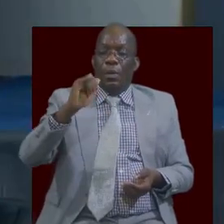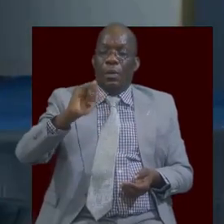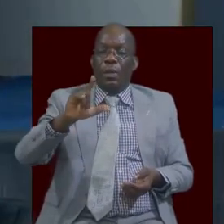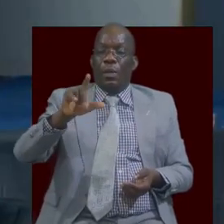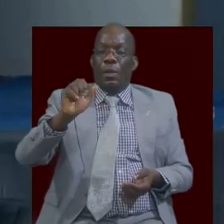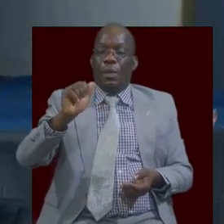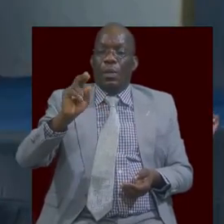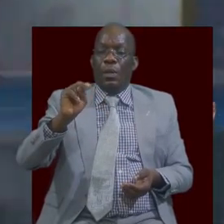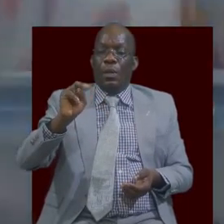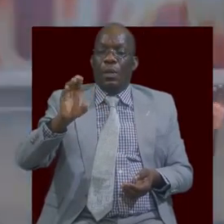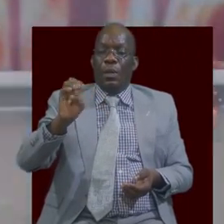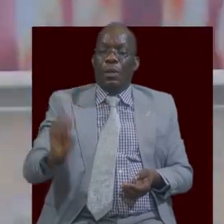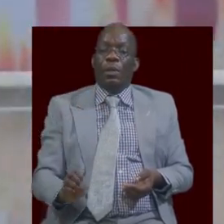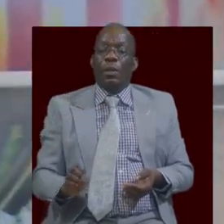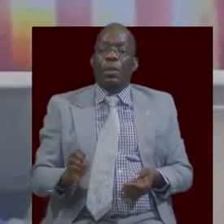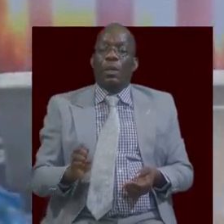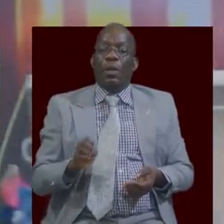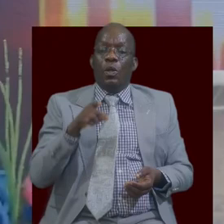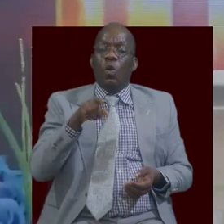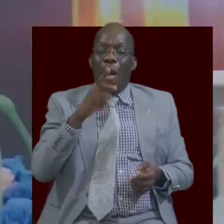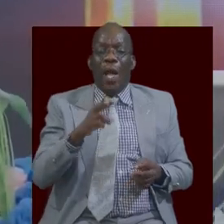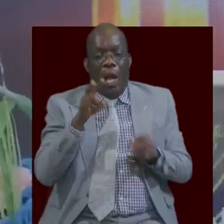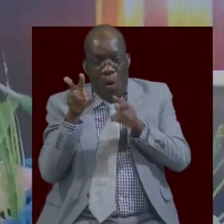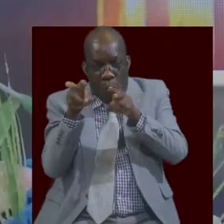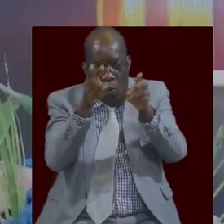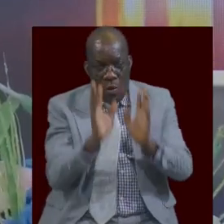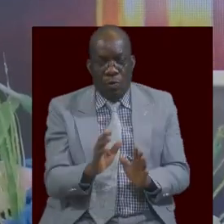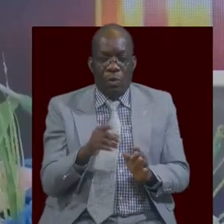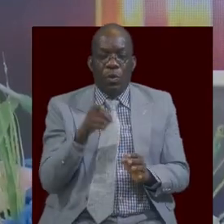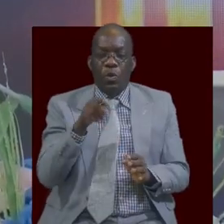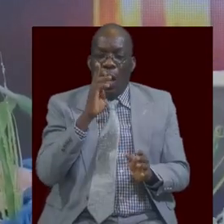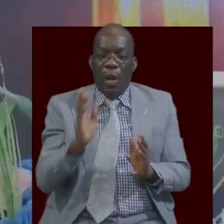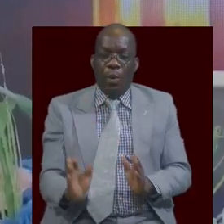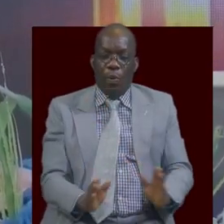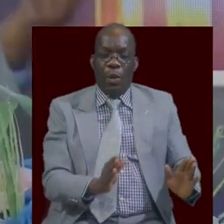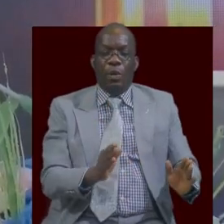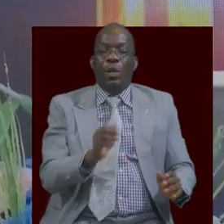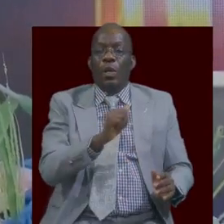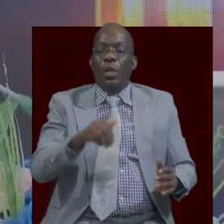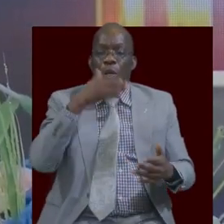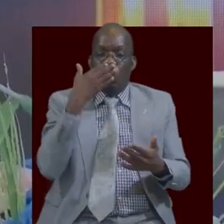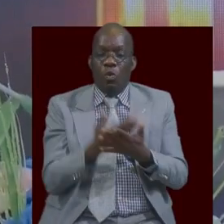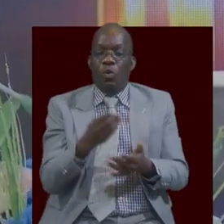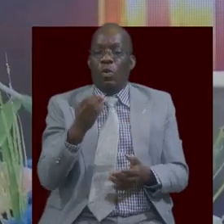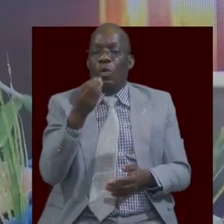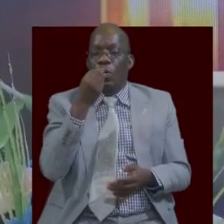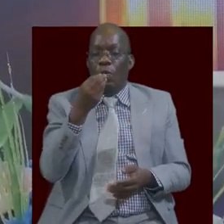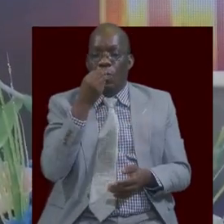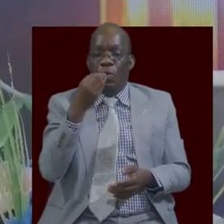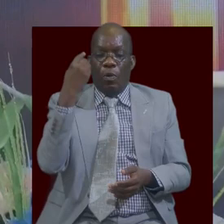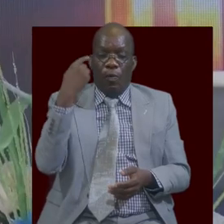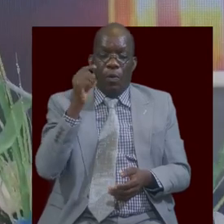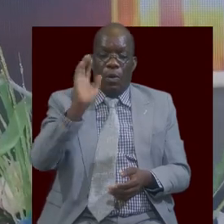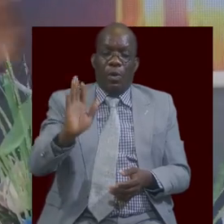vigilance. That you're vigilant, you're preparing a good meal for yourself, for your